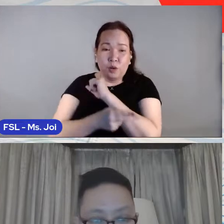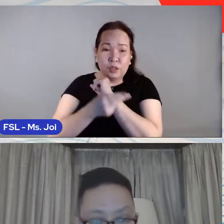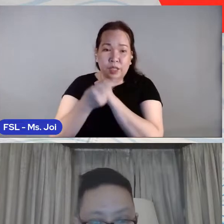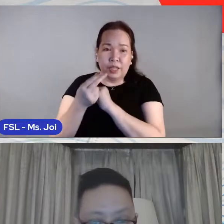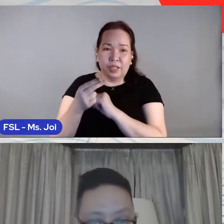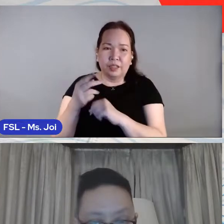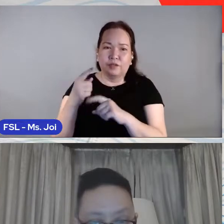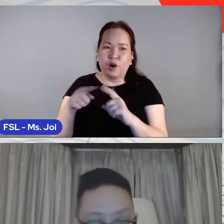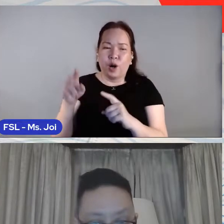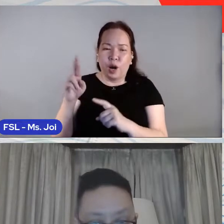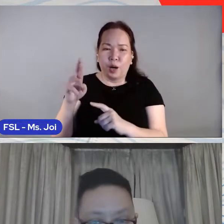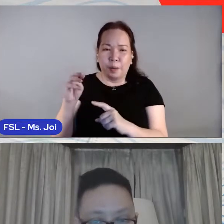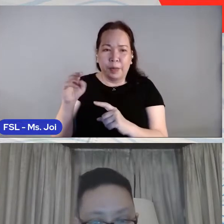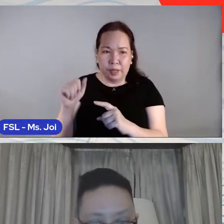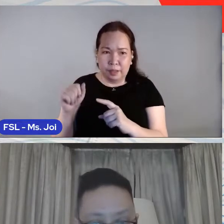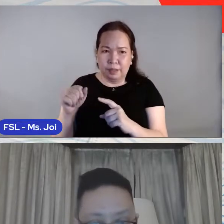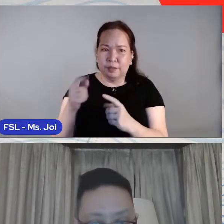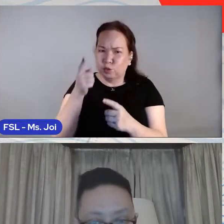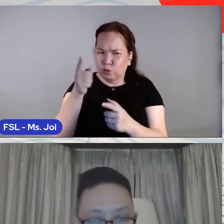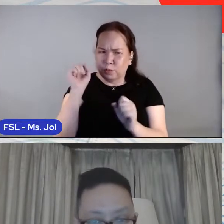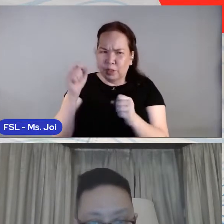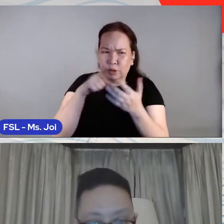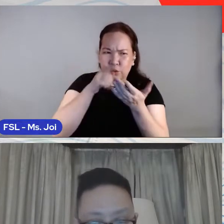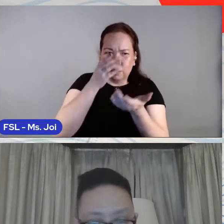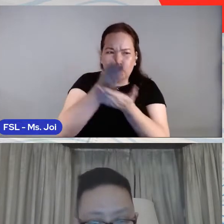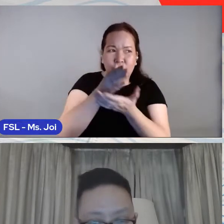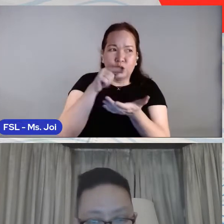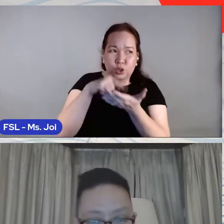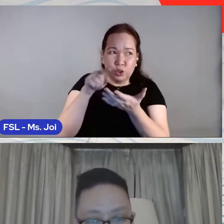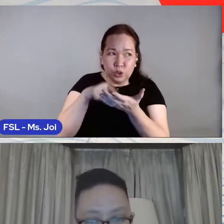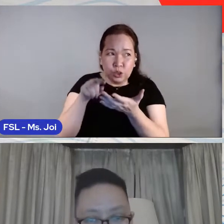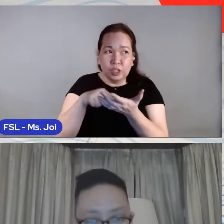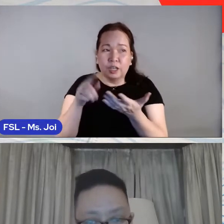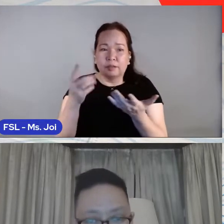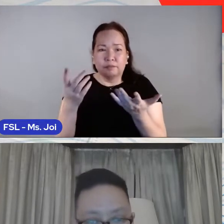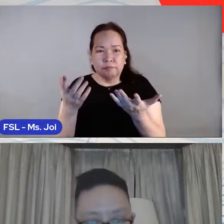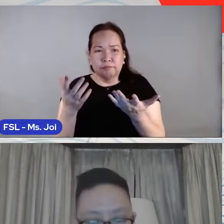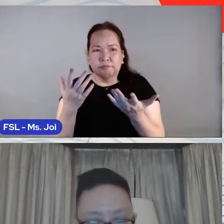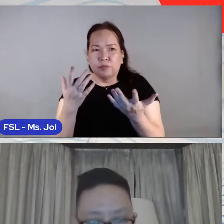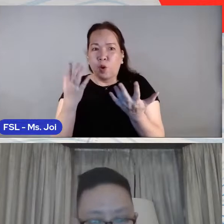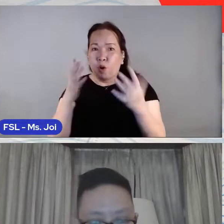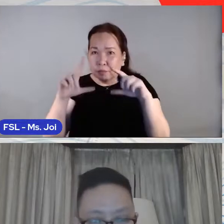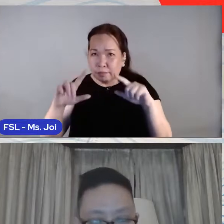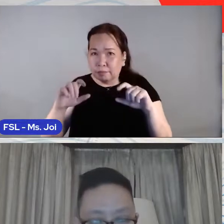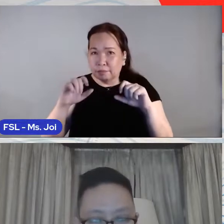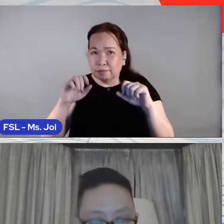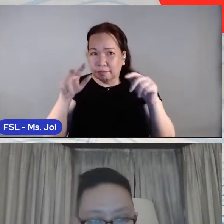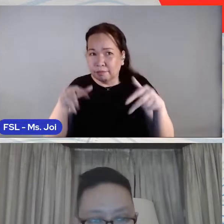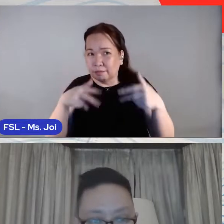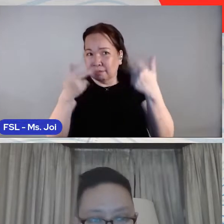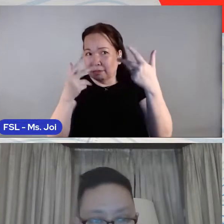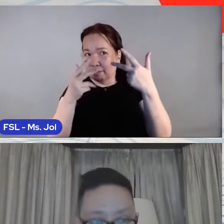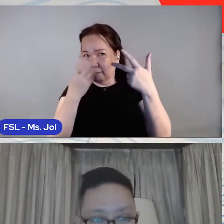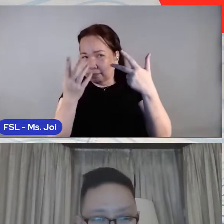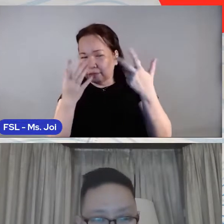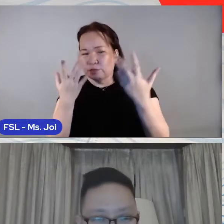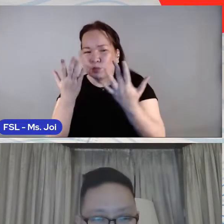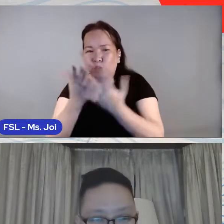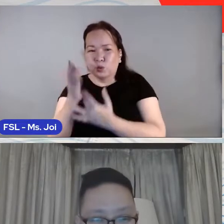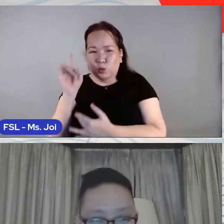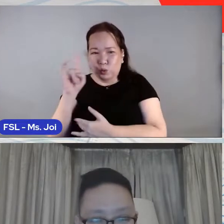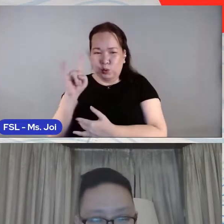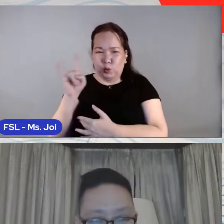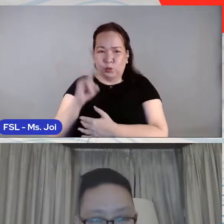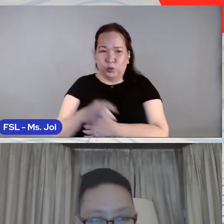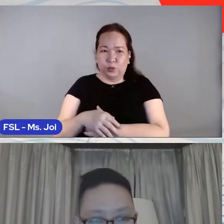Manual Audit. So you can visit them anytime or virtually through social media. Okay,